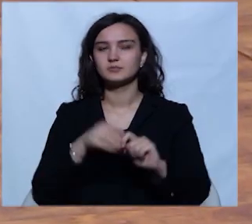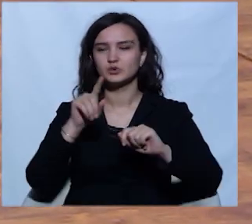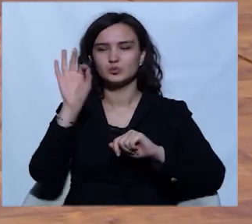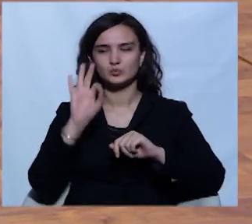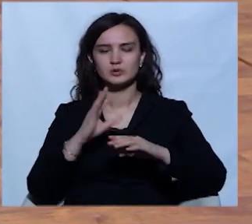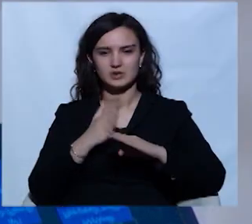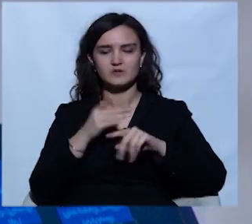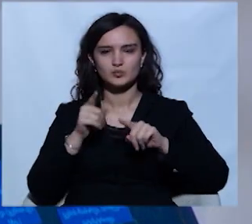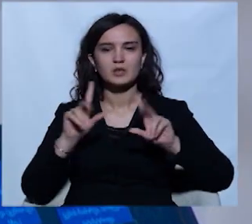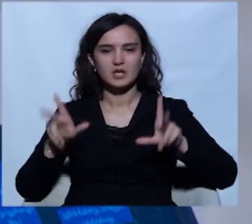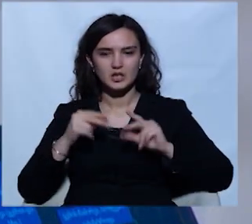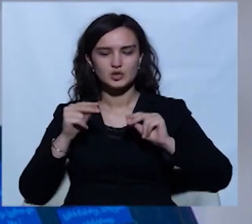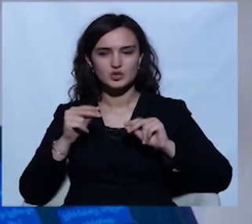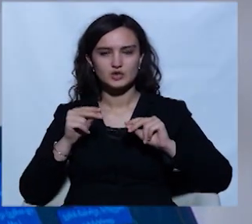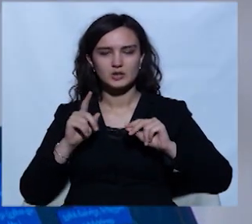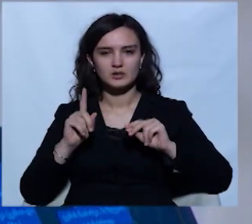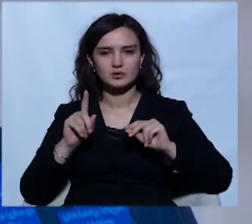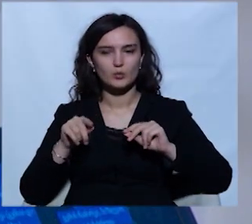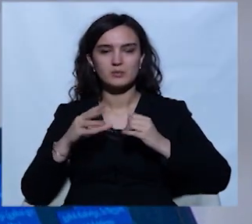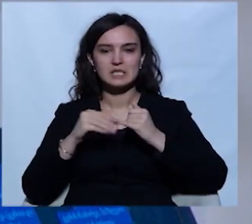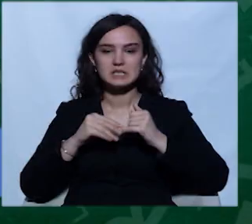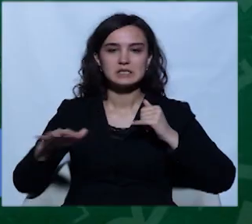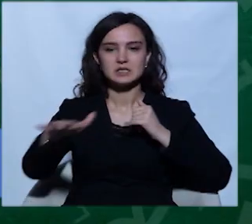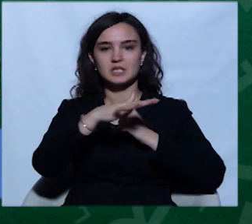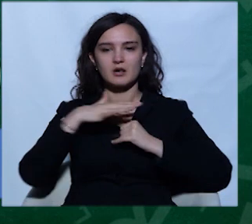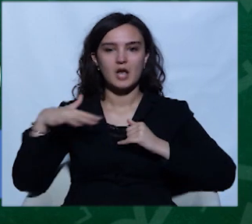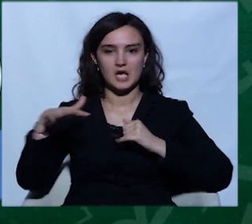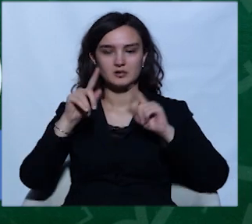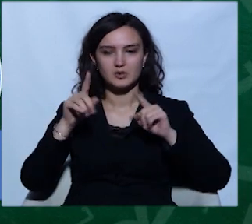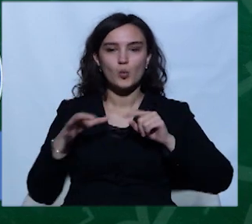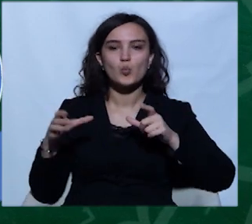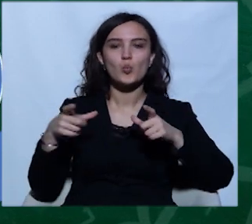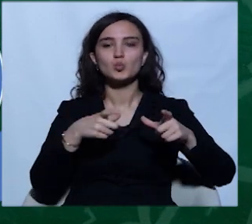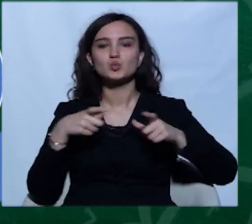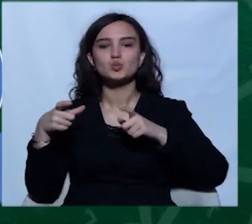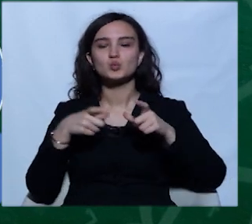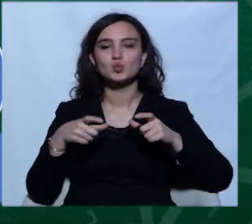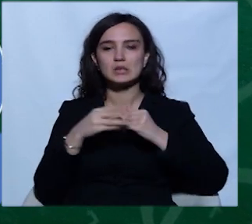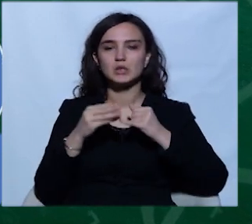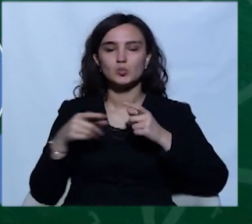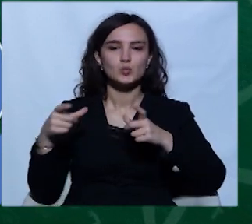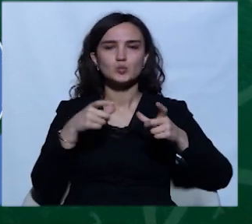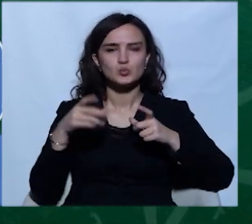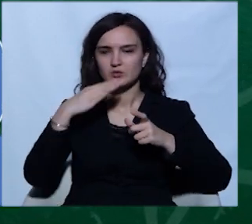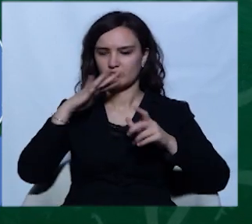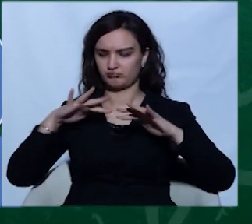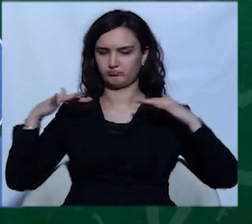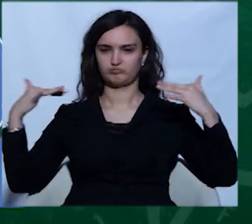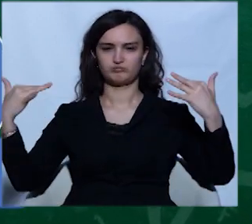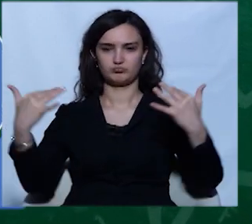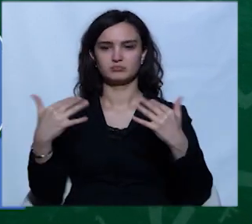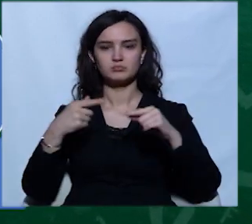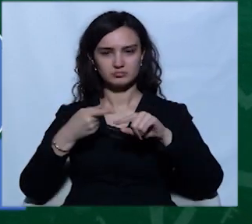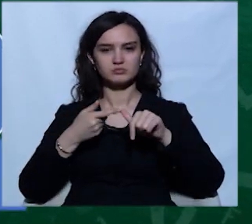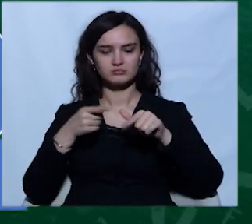be rescued from a deserted island. It's an island. An island is a place surrounded by water. A deserted